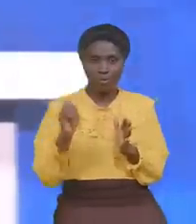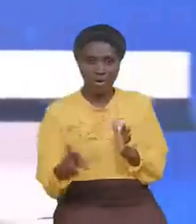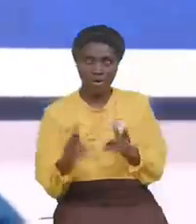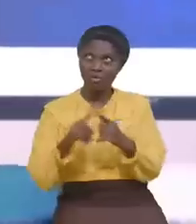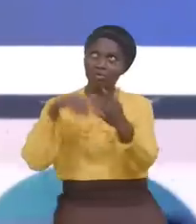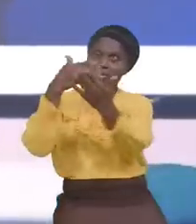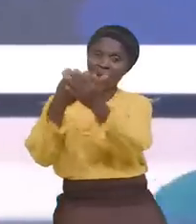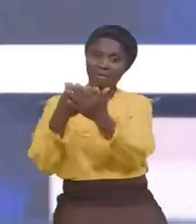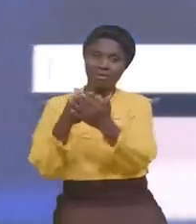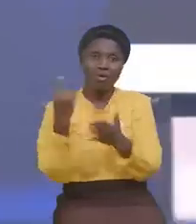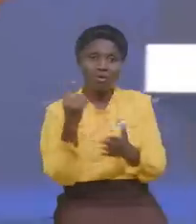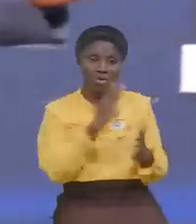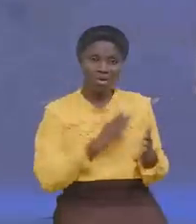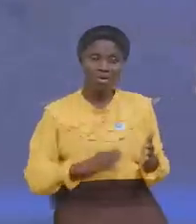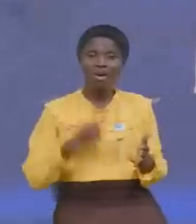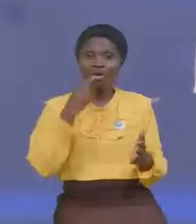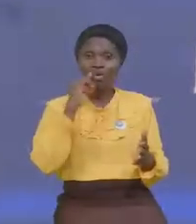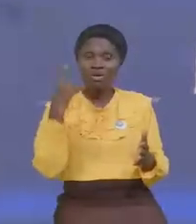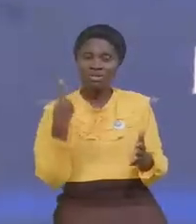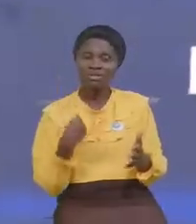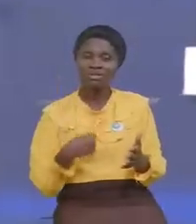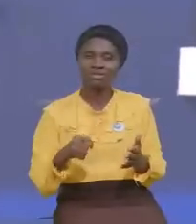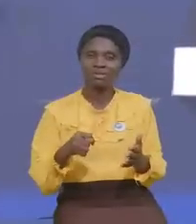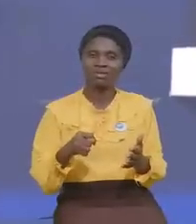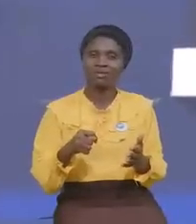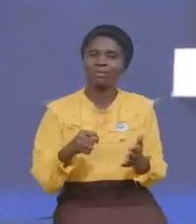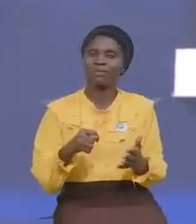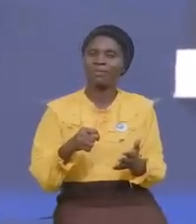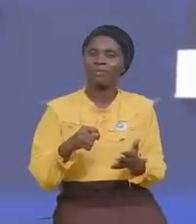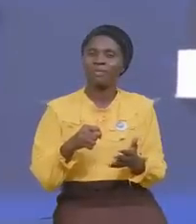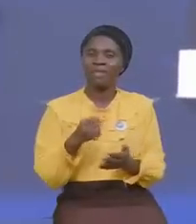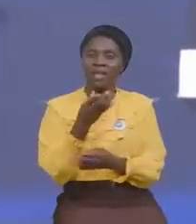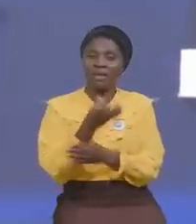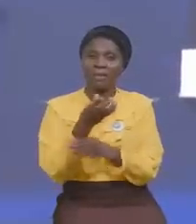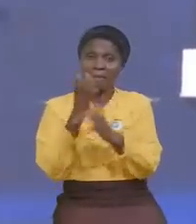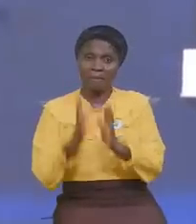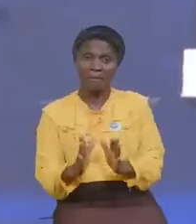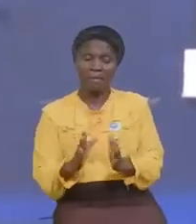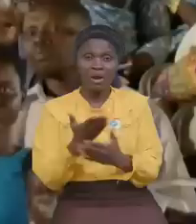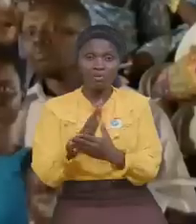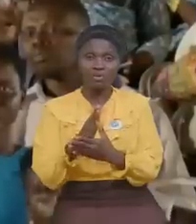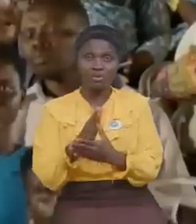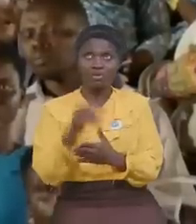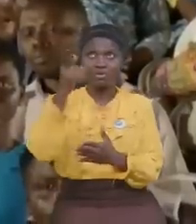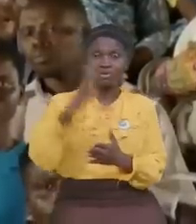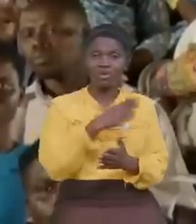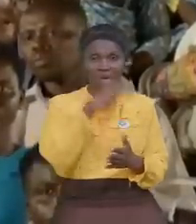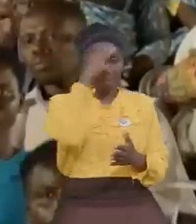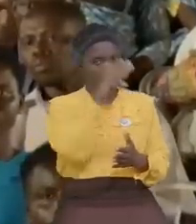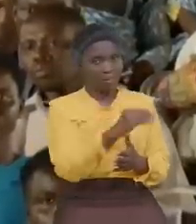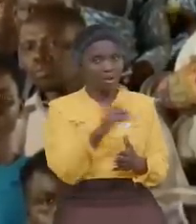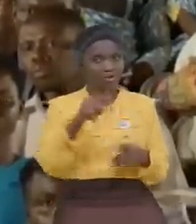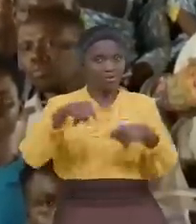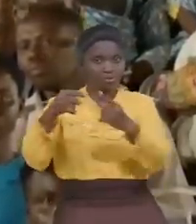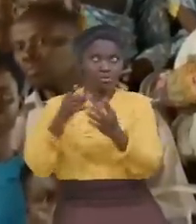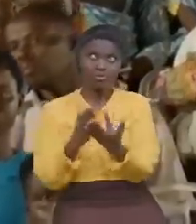the mediator between God and man. You go through him and you get to the Lord.